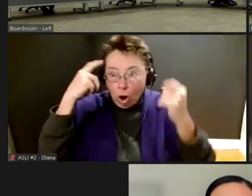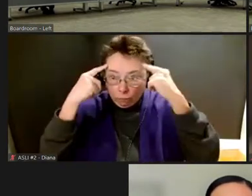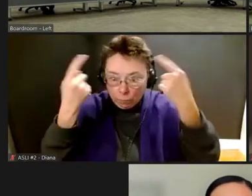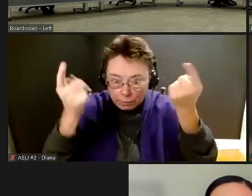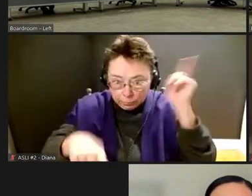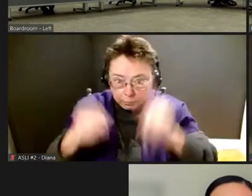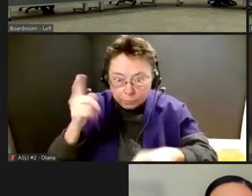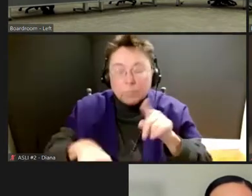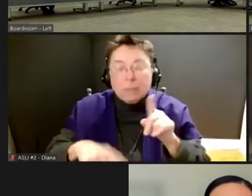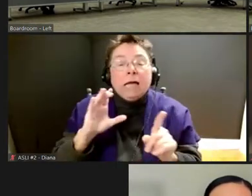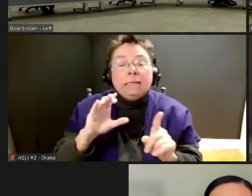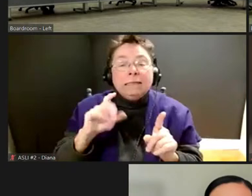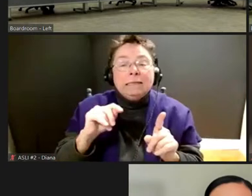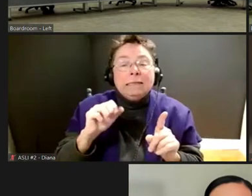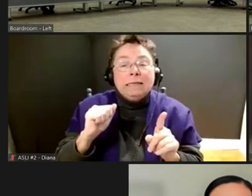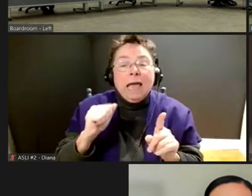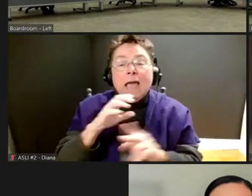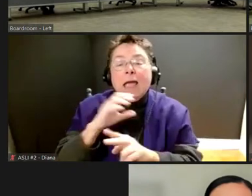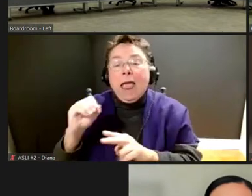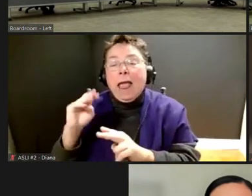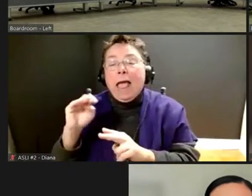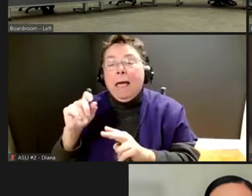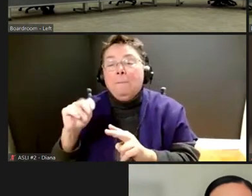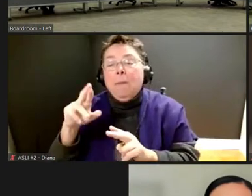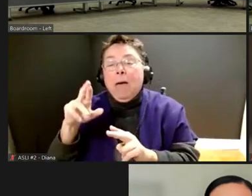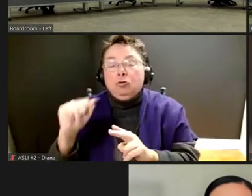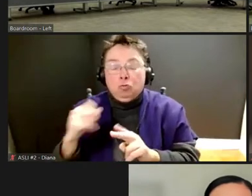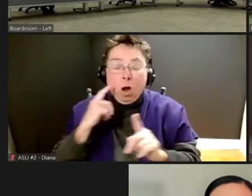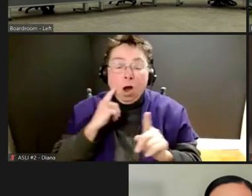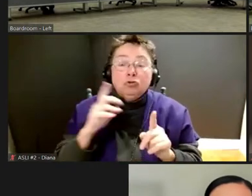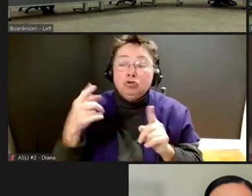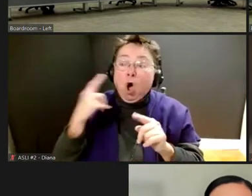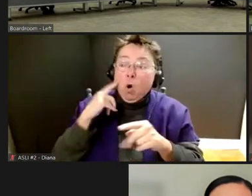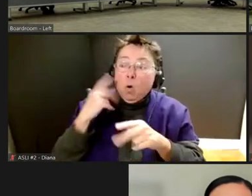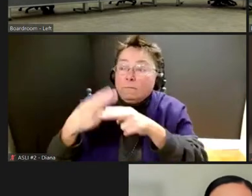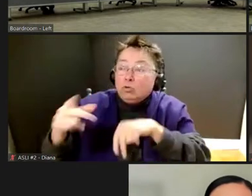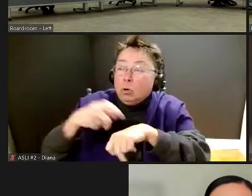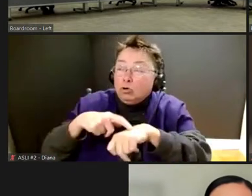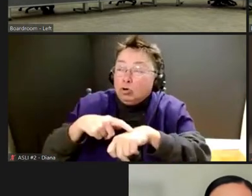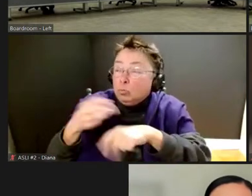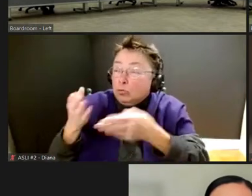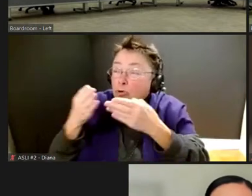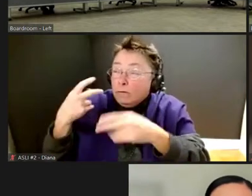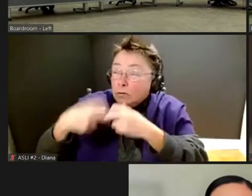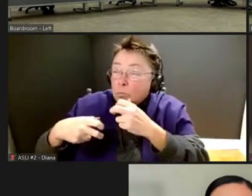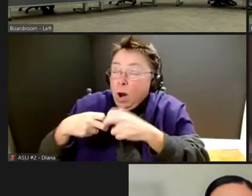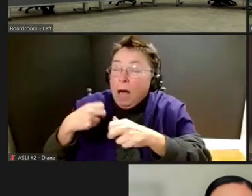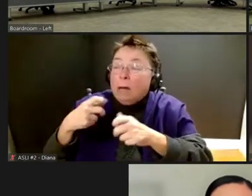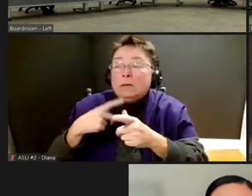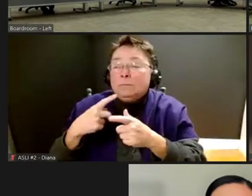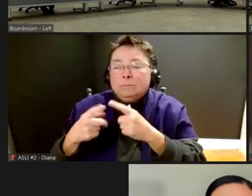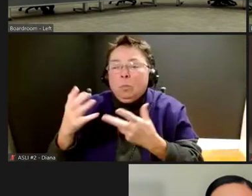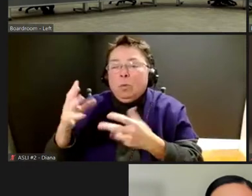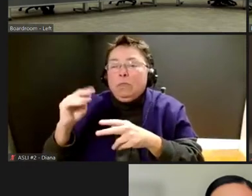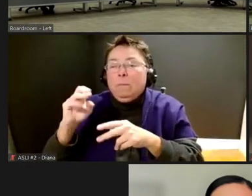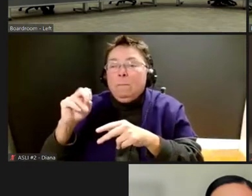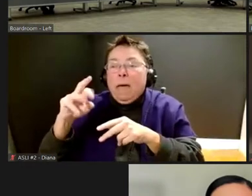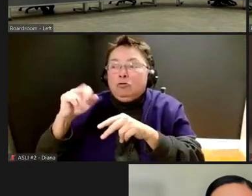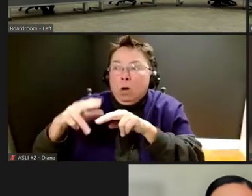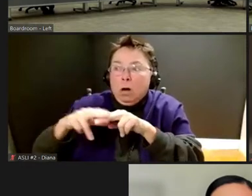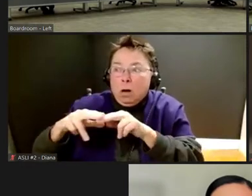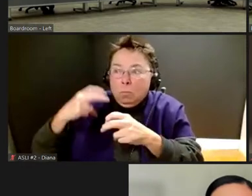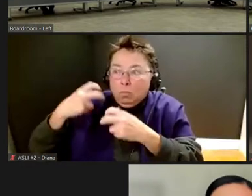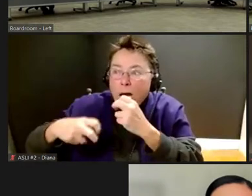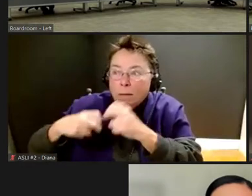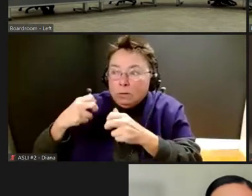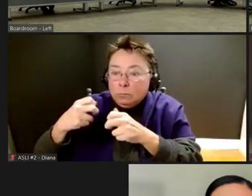METRA for CTA to provide shuttle bus service during planned short-term service disruptions caused by METRA construction projects within the